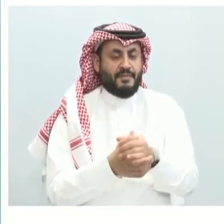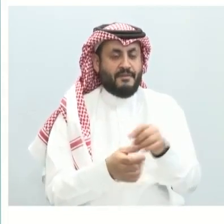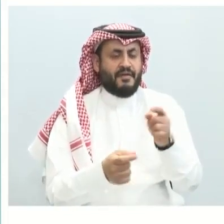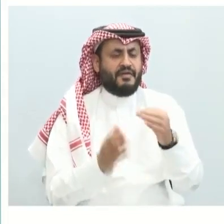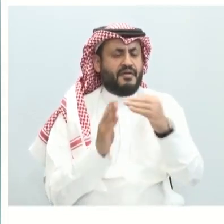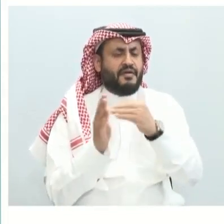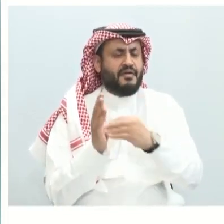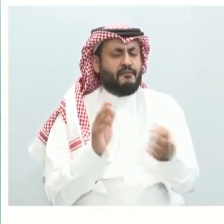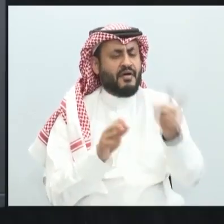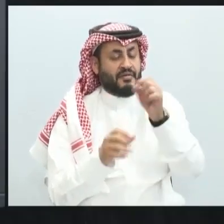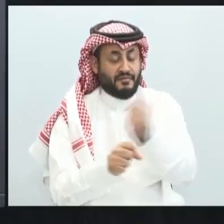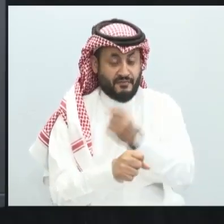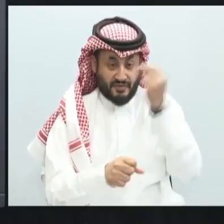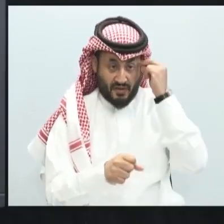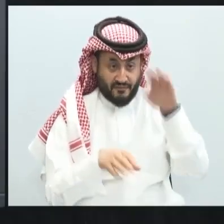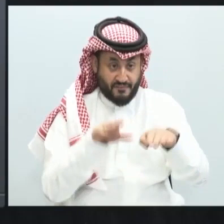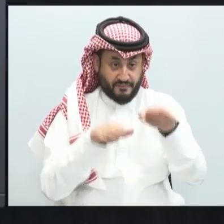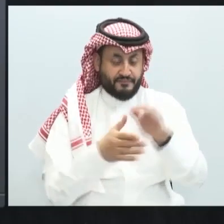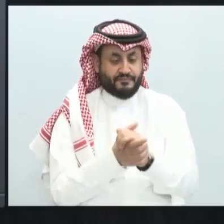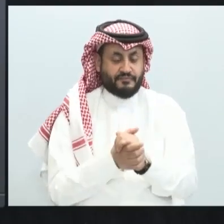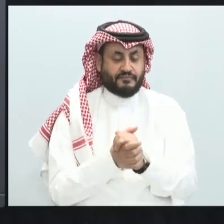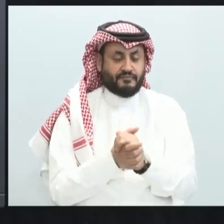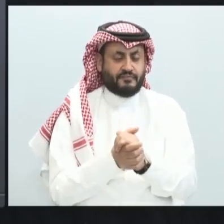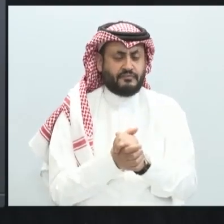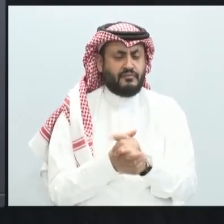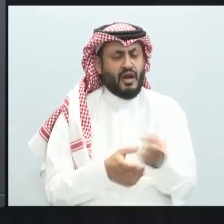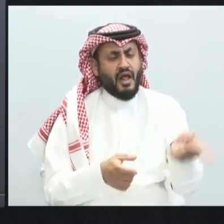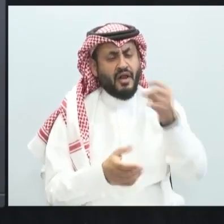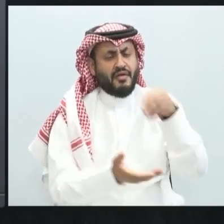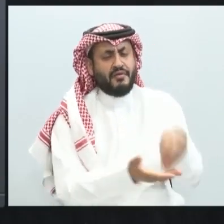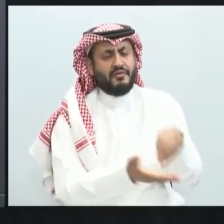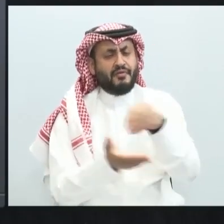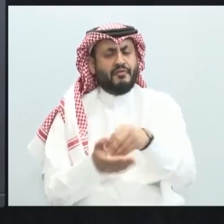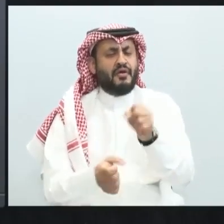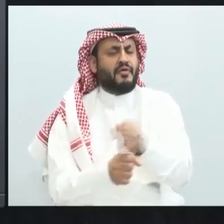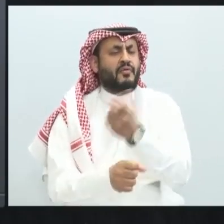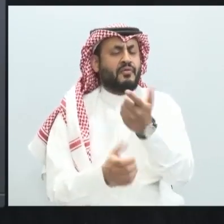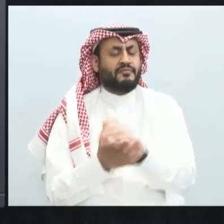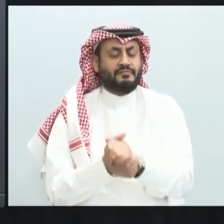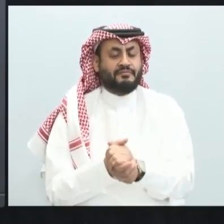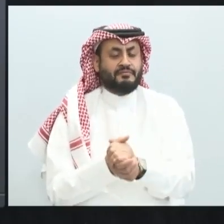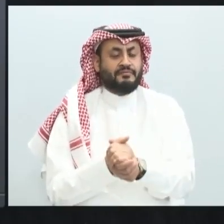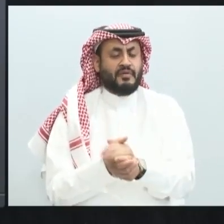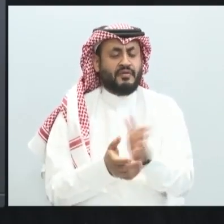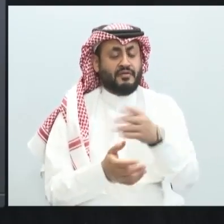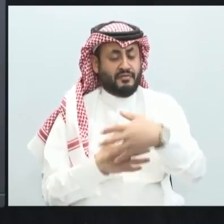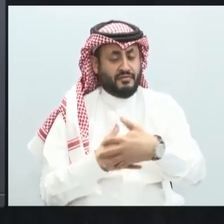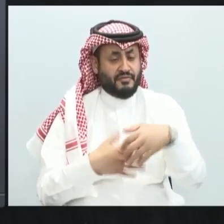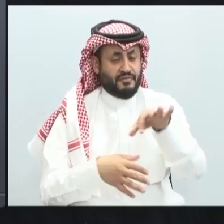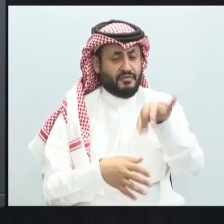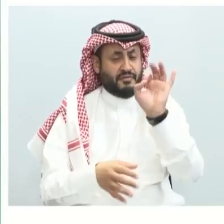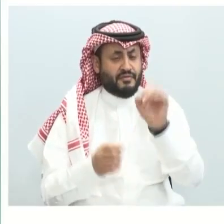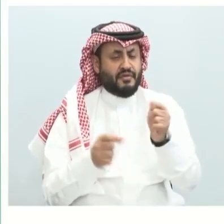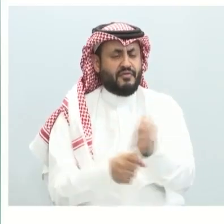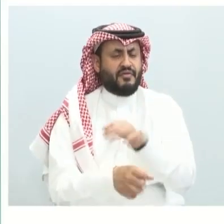plans, actions. What you are going to do when you go to this place. So your partner can choose from these different